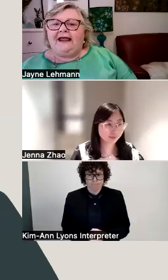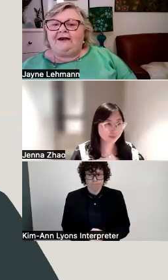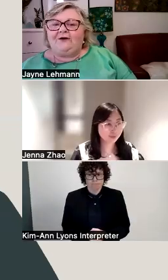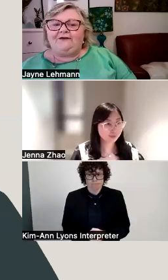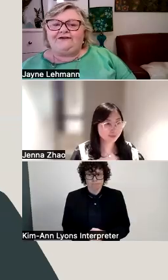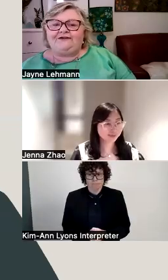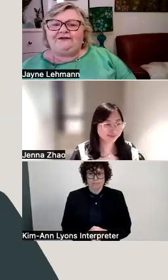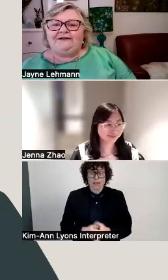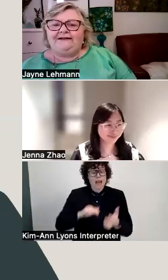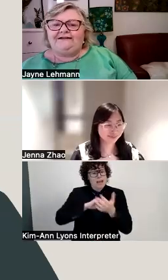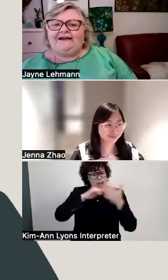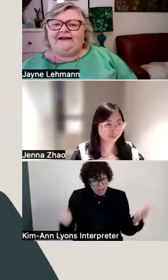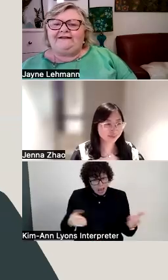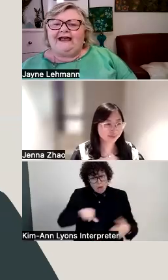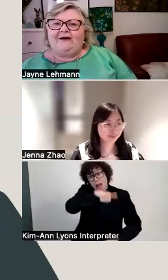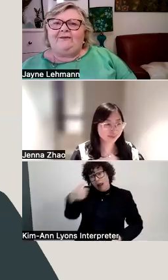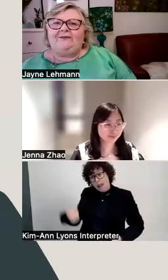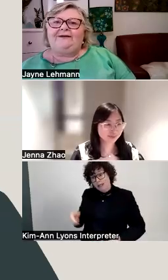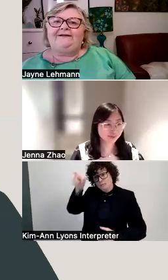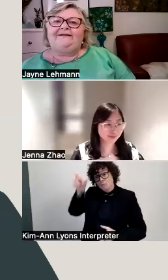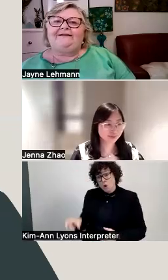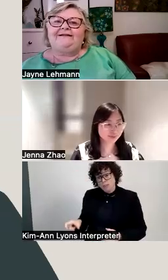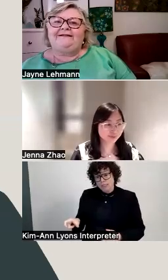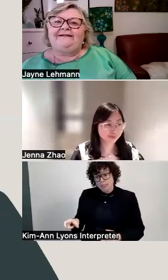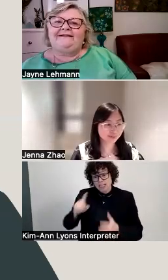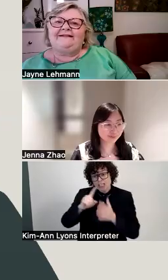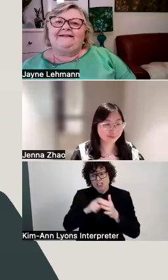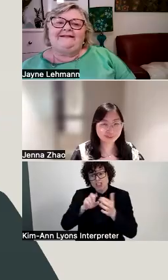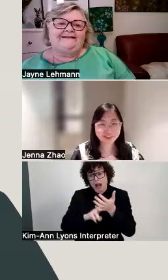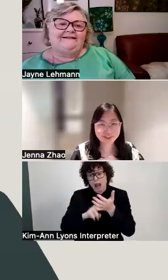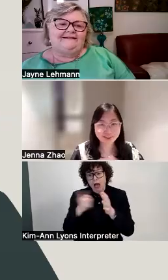I'm going to hand over to Jenna Zhao.